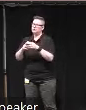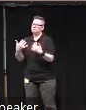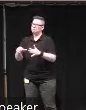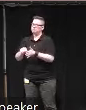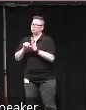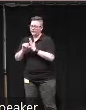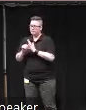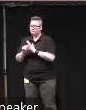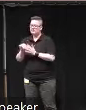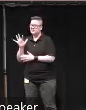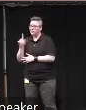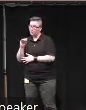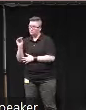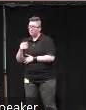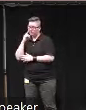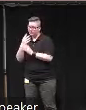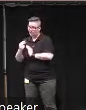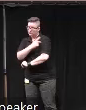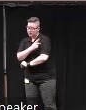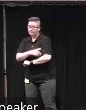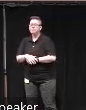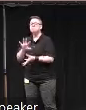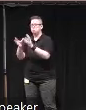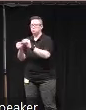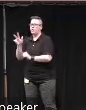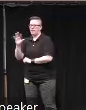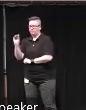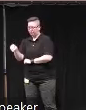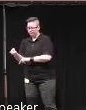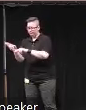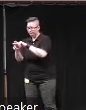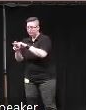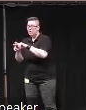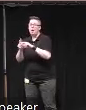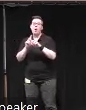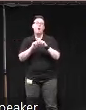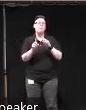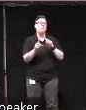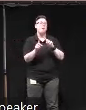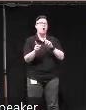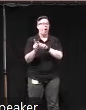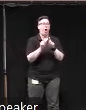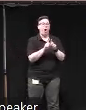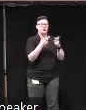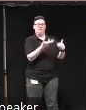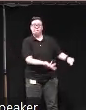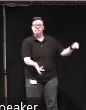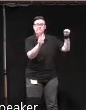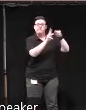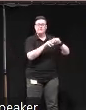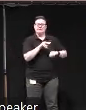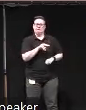impressive, 51%. But what has been also impressive and